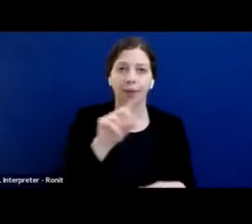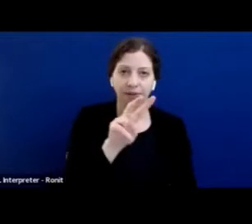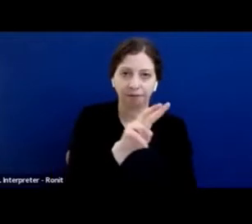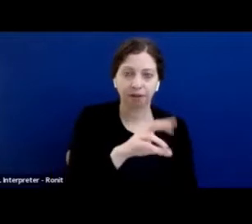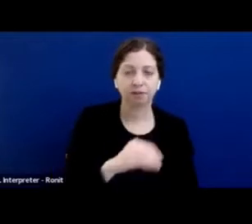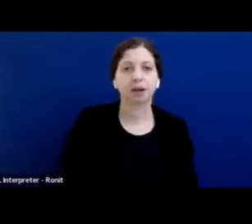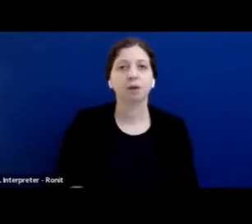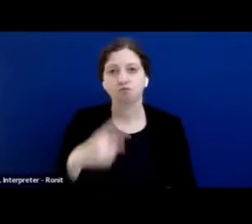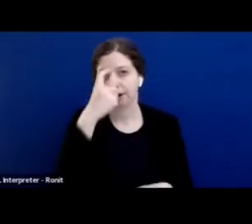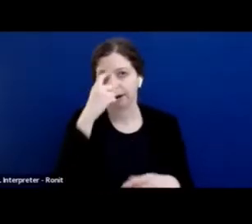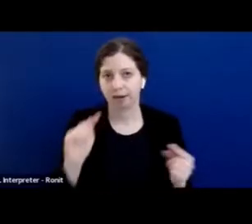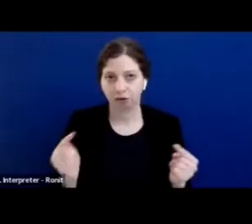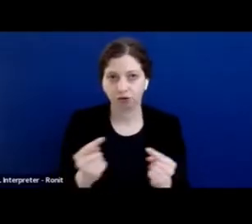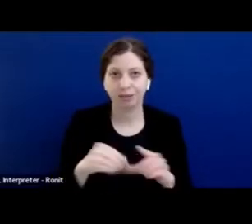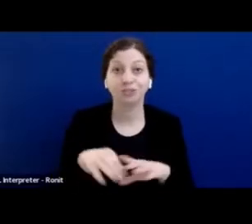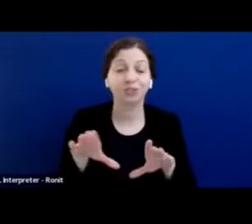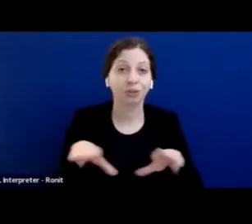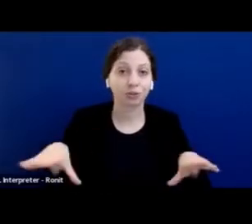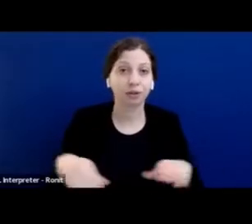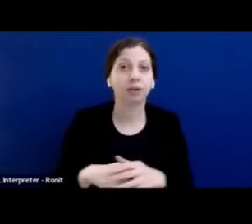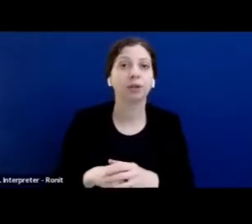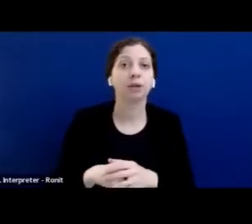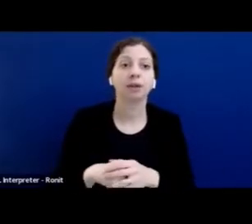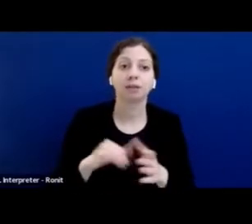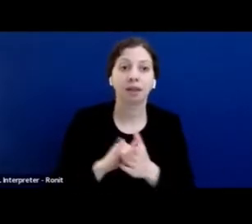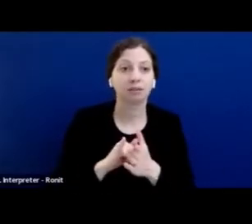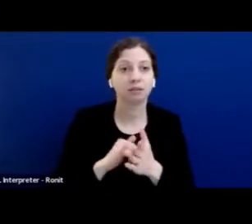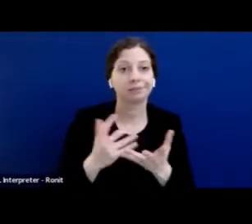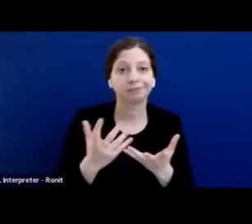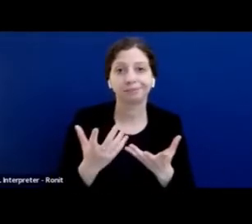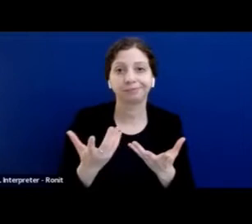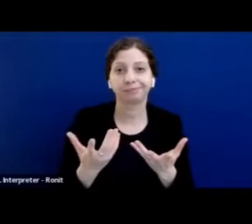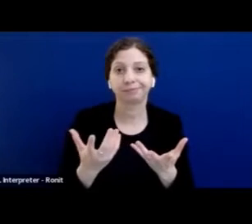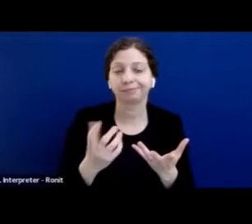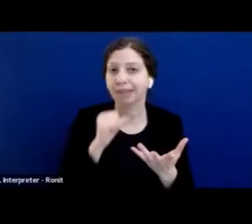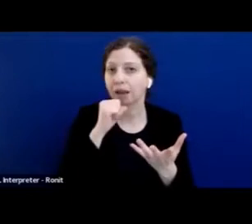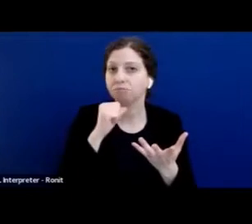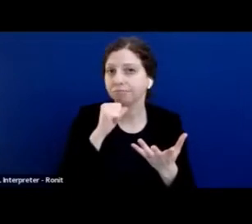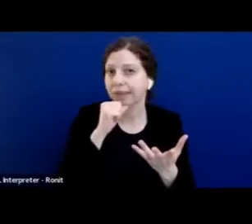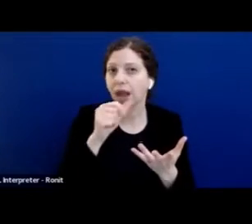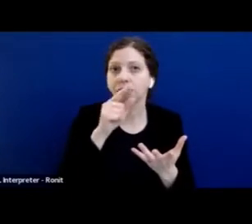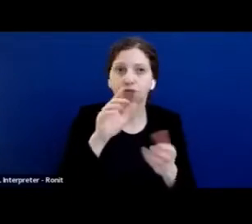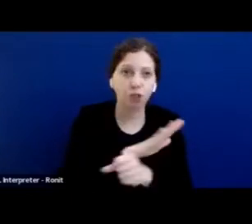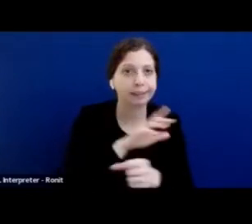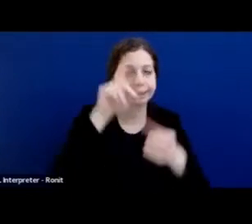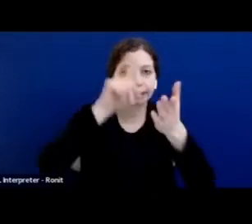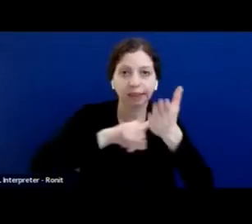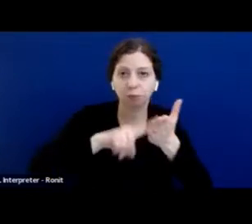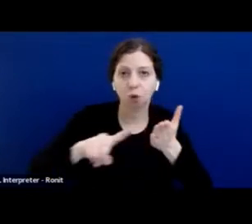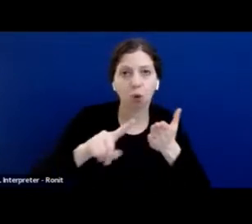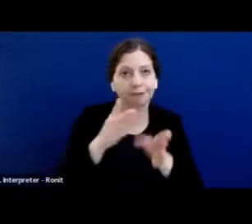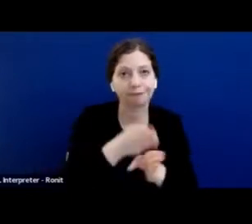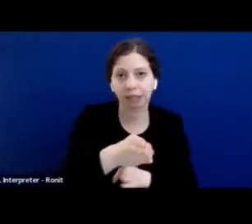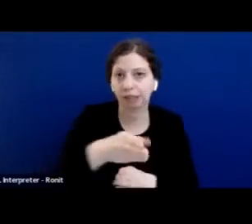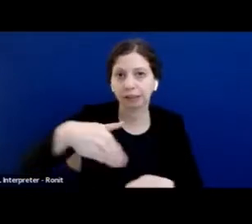brain injury in children, that is almost an unexplored field yet, but something that we're very much